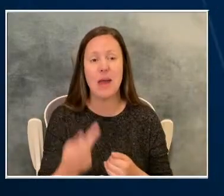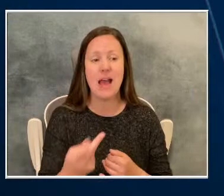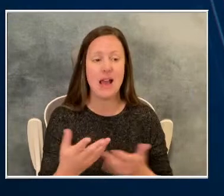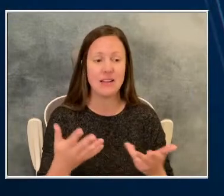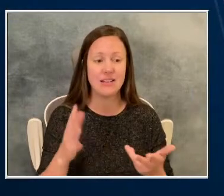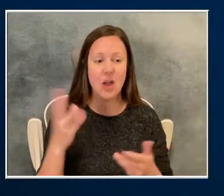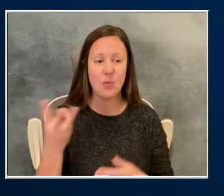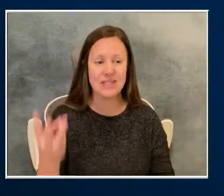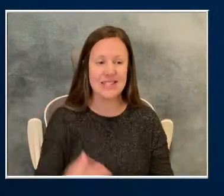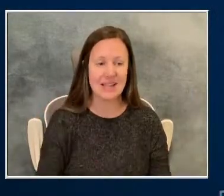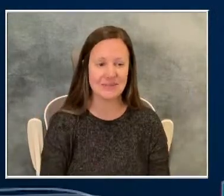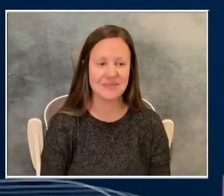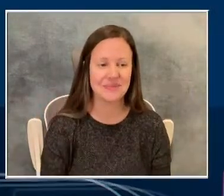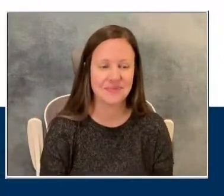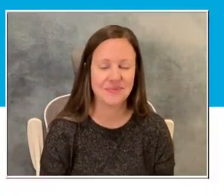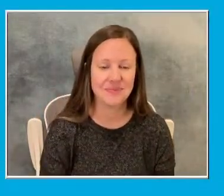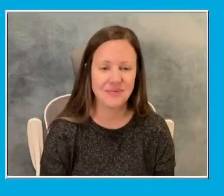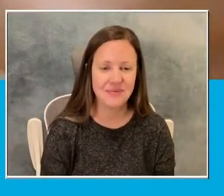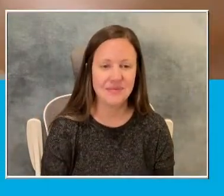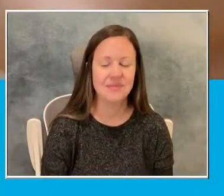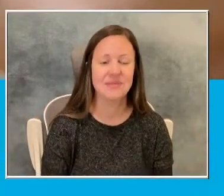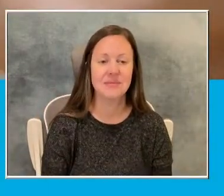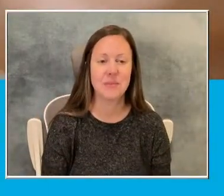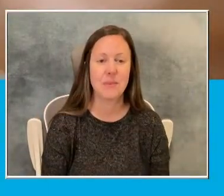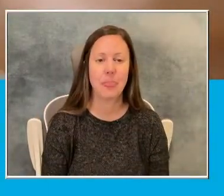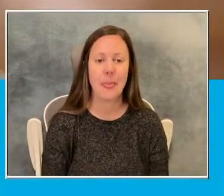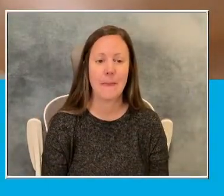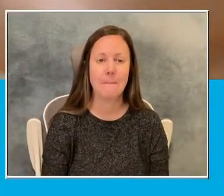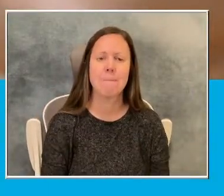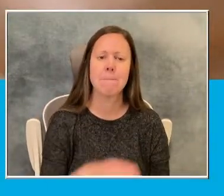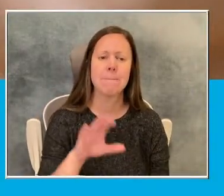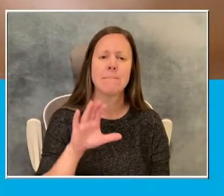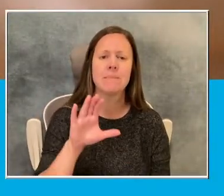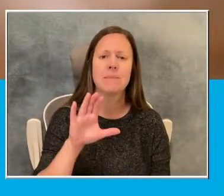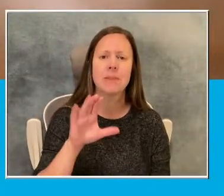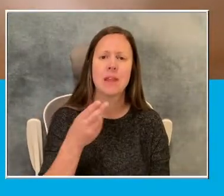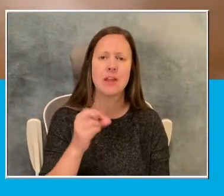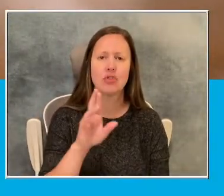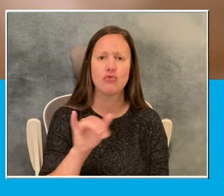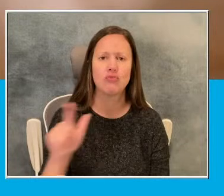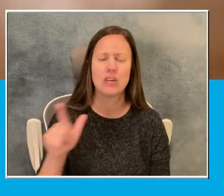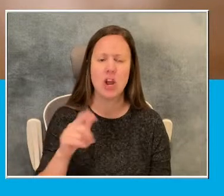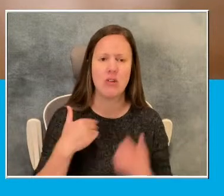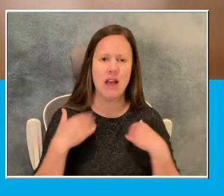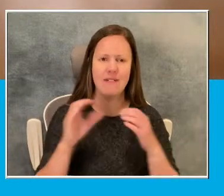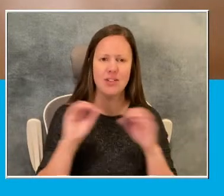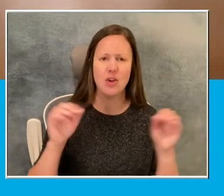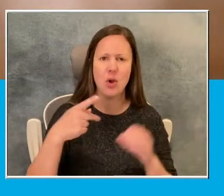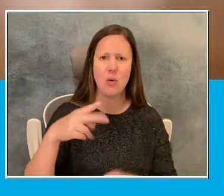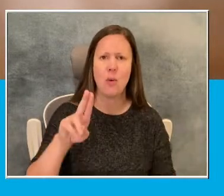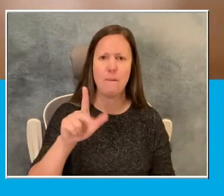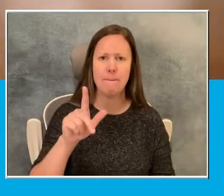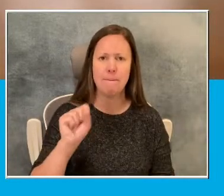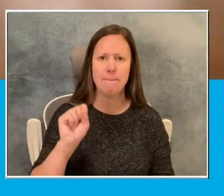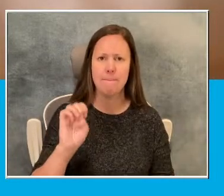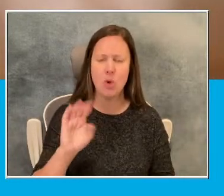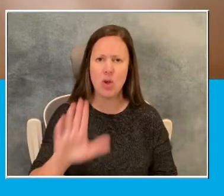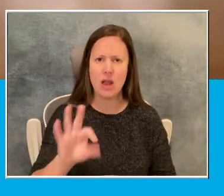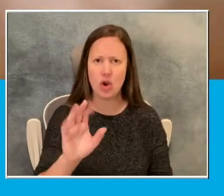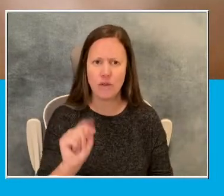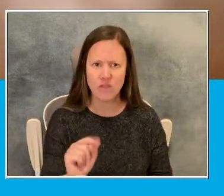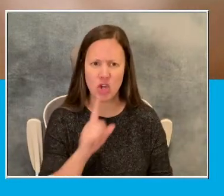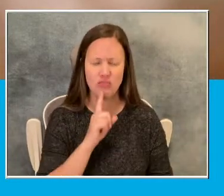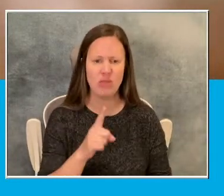Wednesday on Open Mics with Dr. Stites. Cheryl Craig didn't have a pulse in her foot and amputation was possible, but a